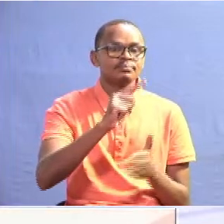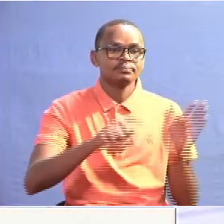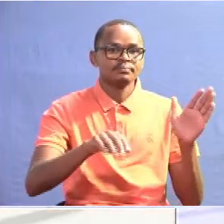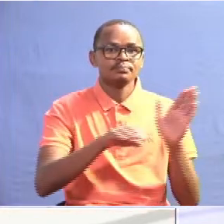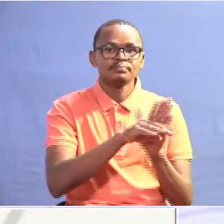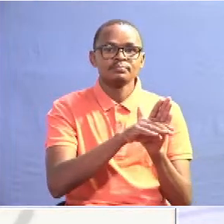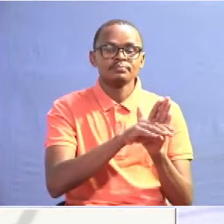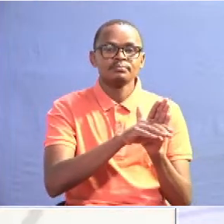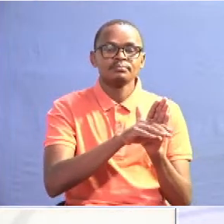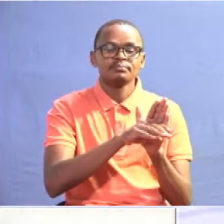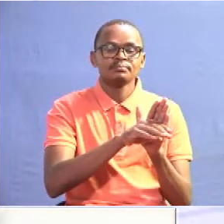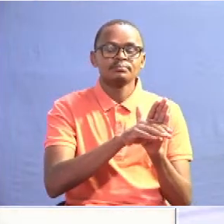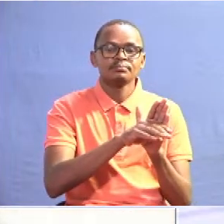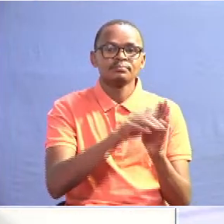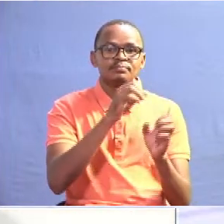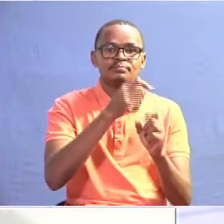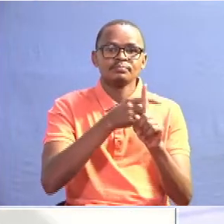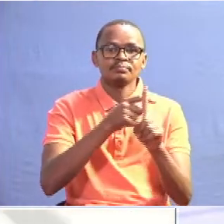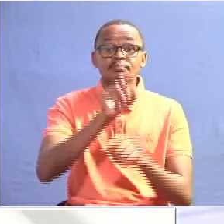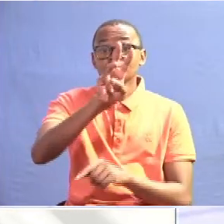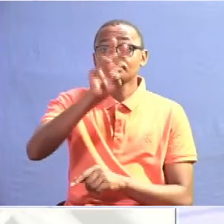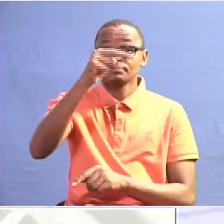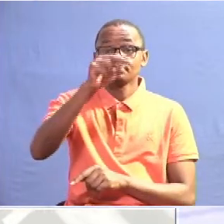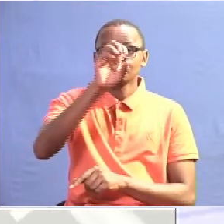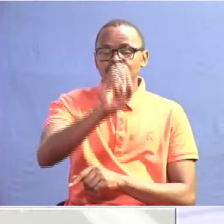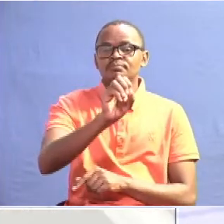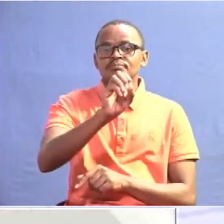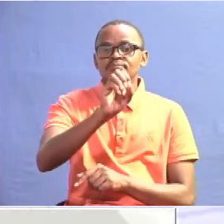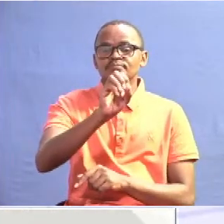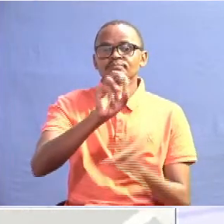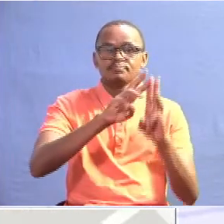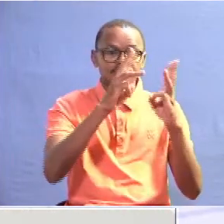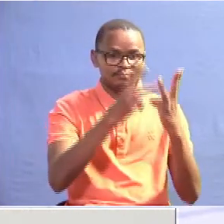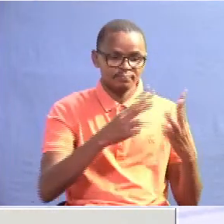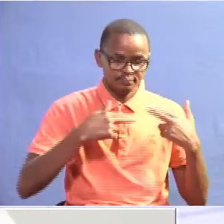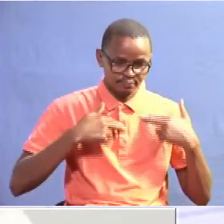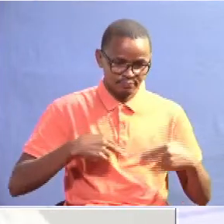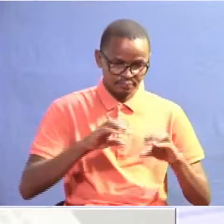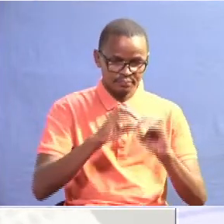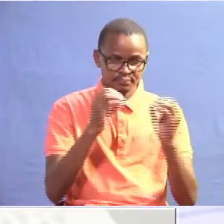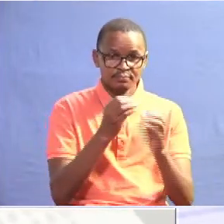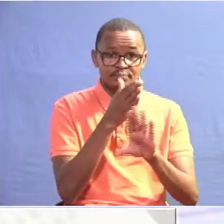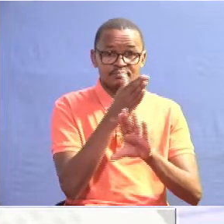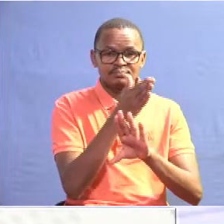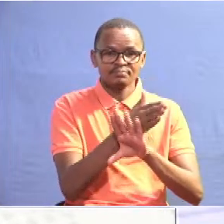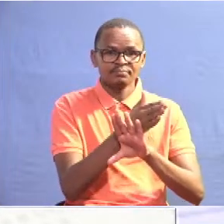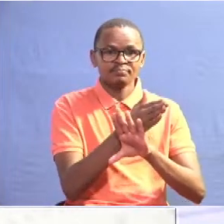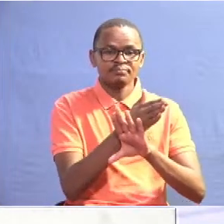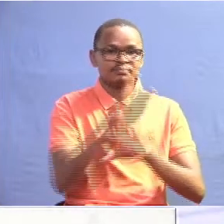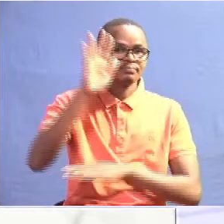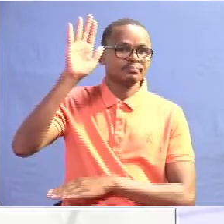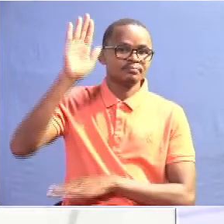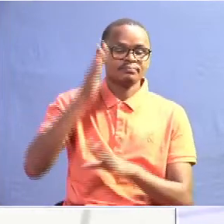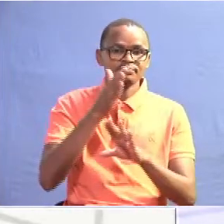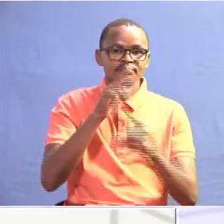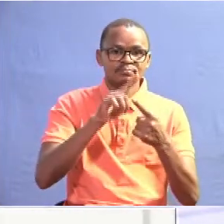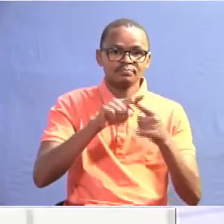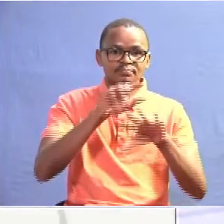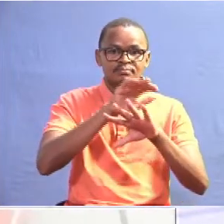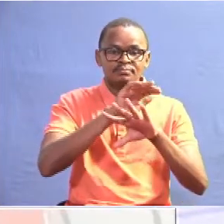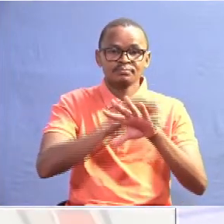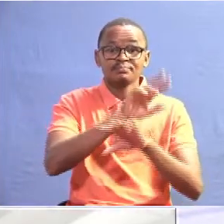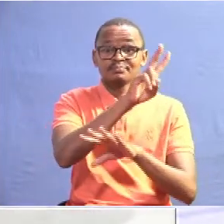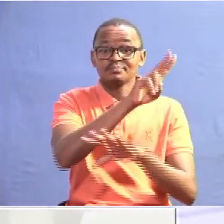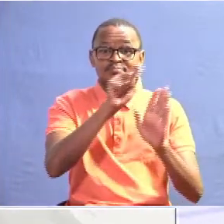the United States from the World Health Organization just hours after his inauguration to ascend to